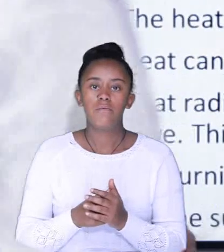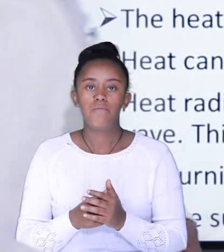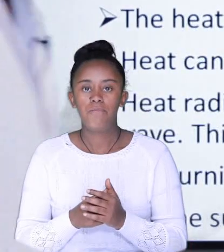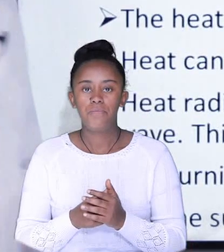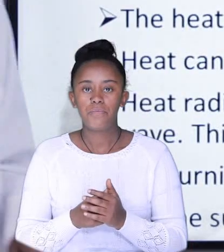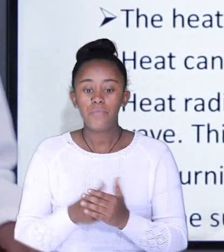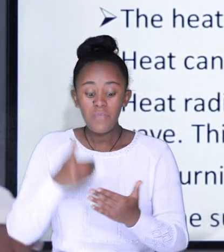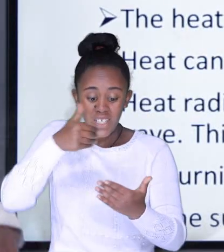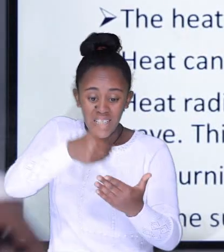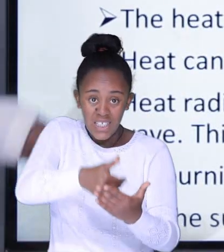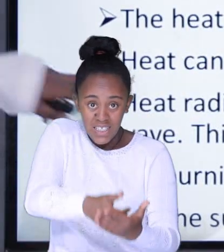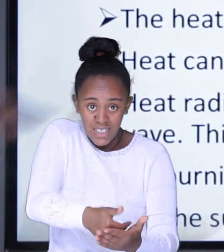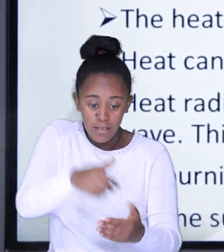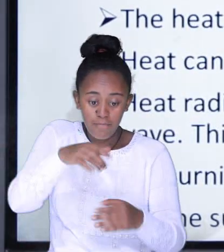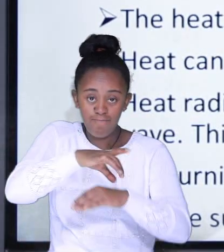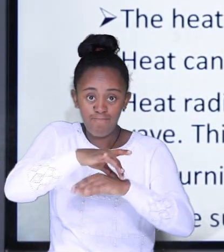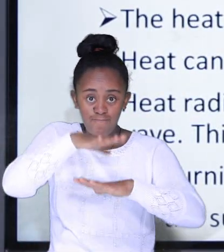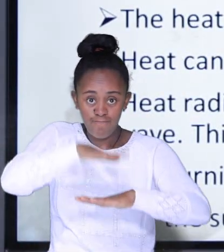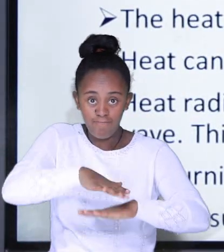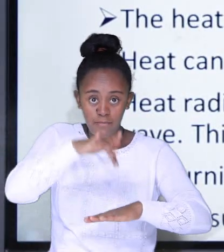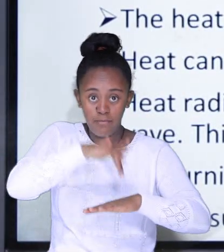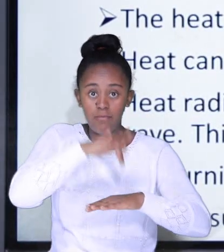reaches the earth by the process of radiation.